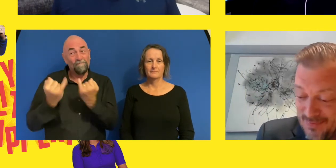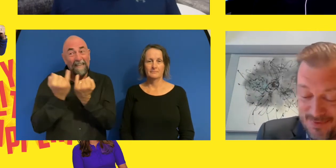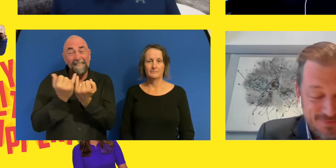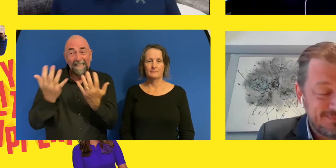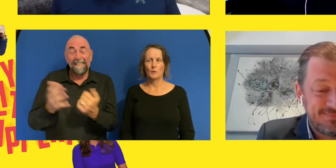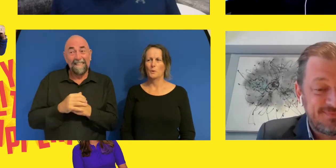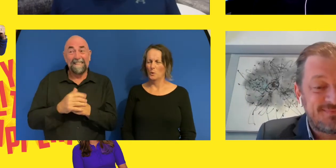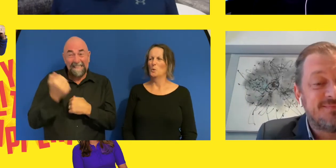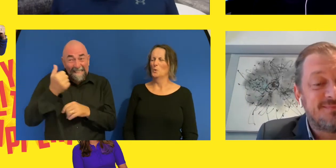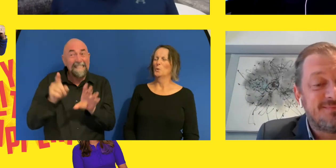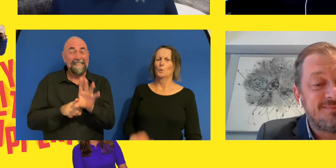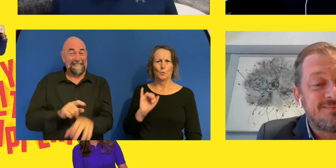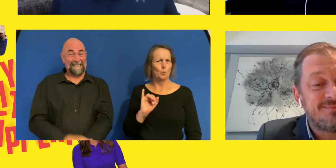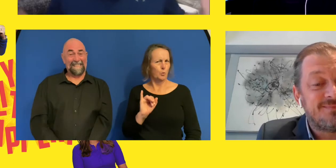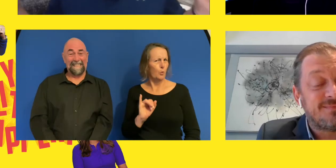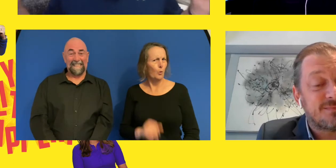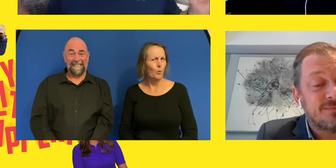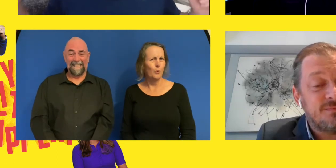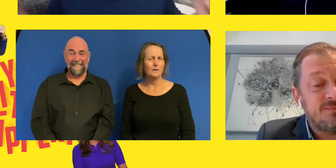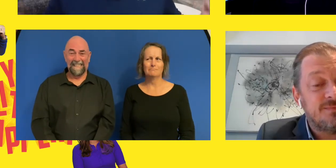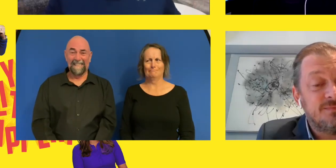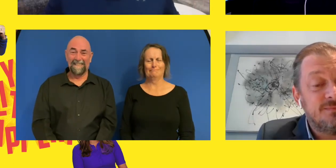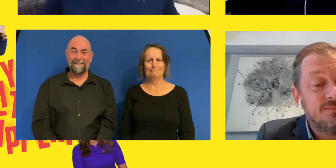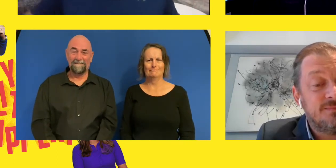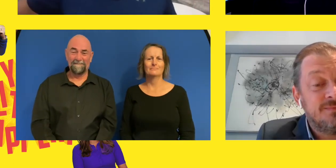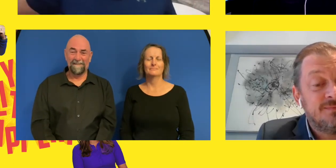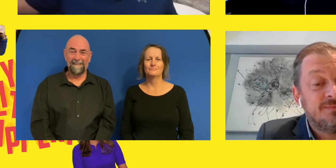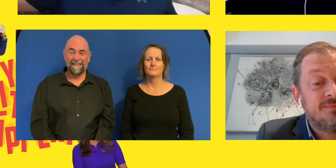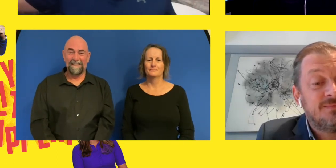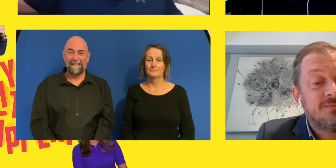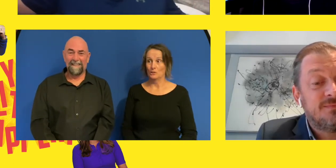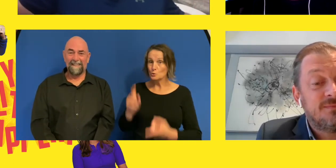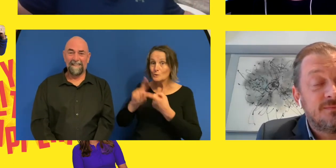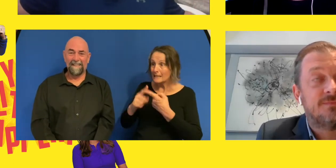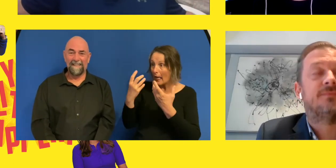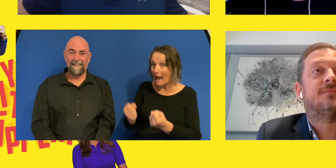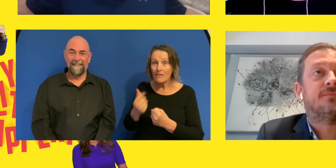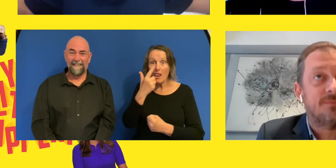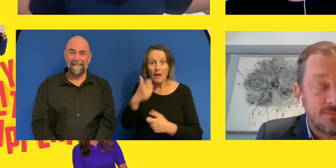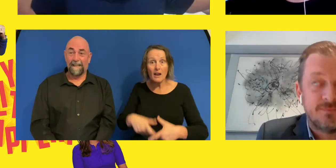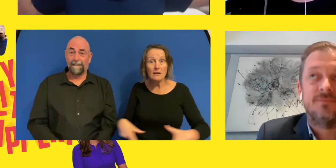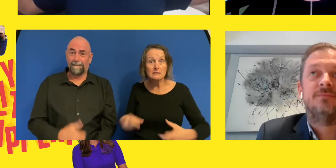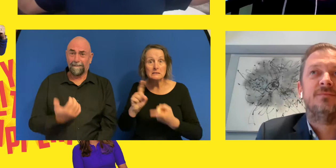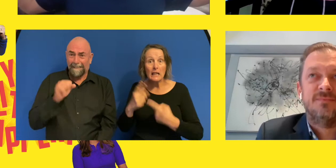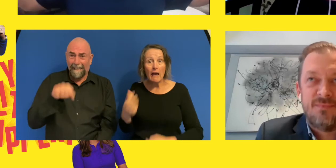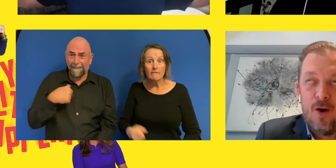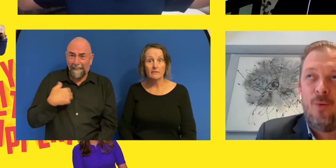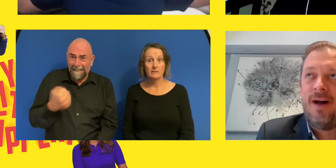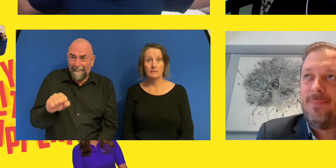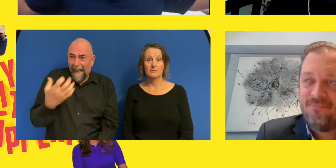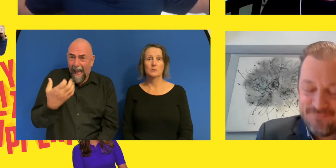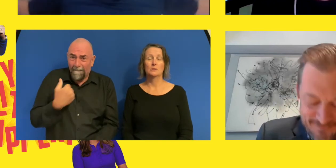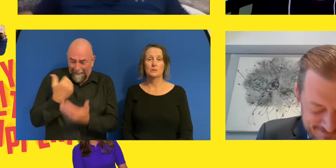Well, you're better than me, because mine was lucky undies that I wore for 16 straight years of racing wheelchairs. God. So you.